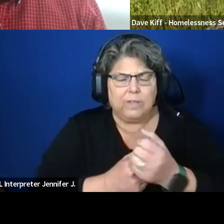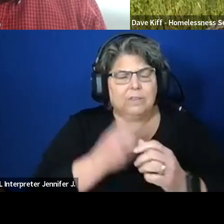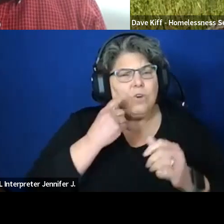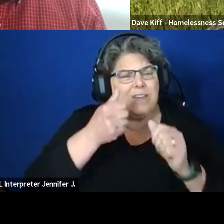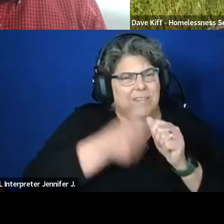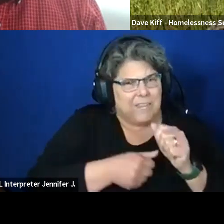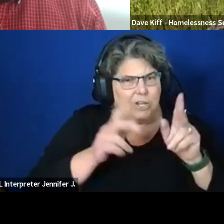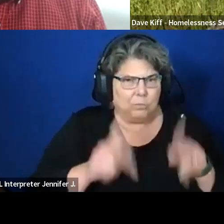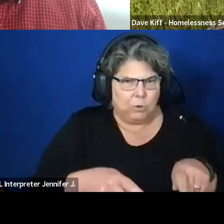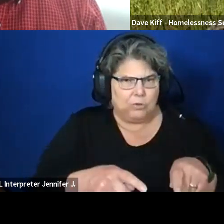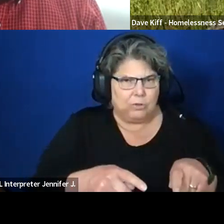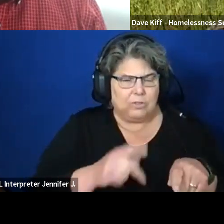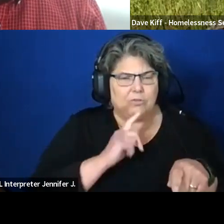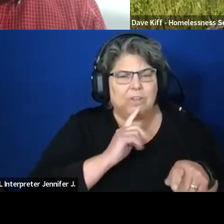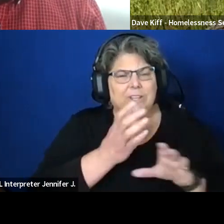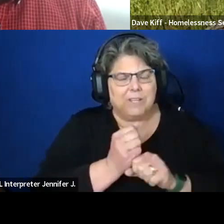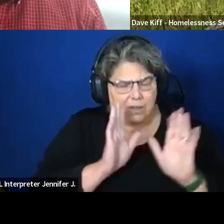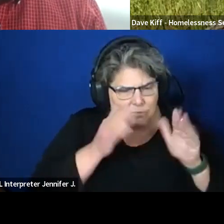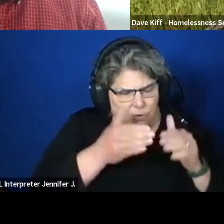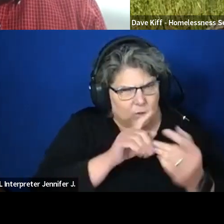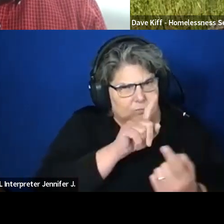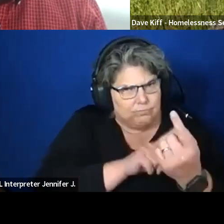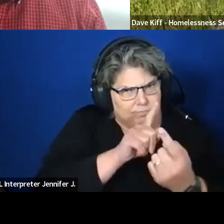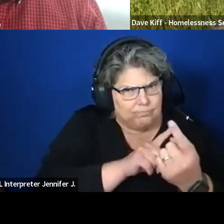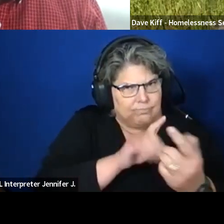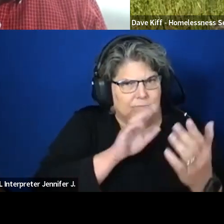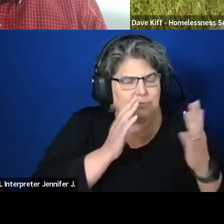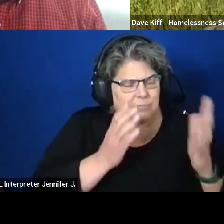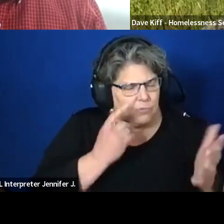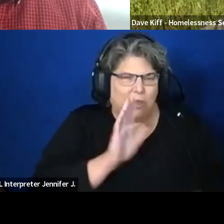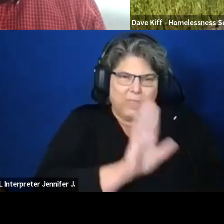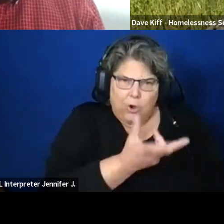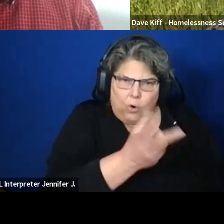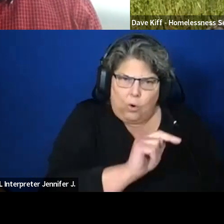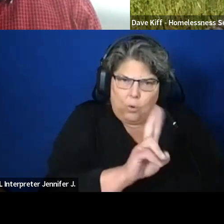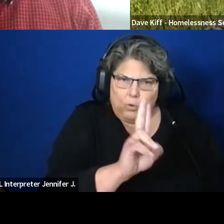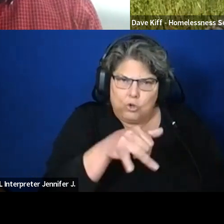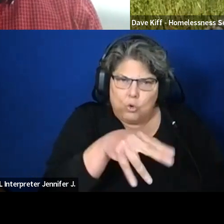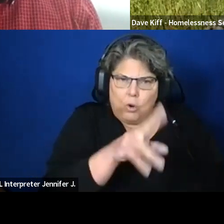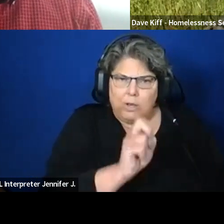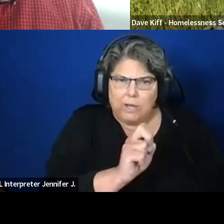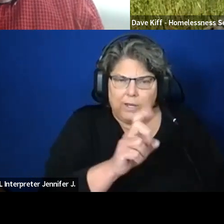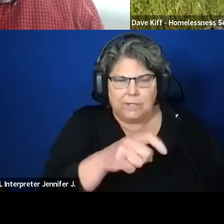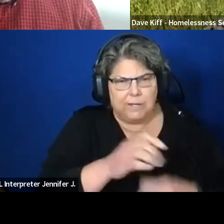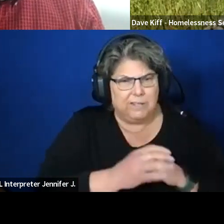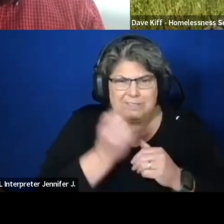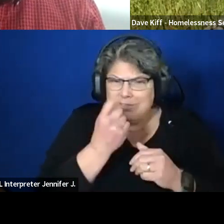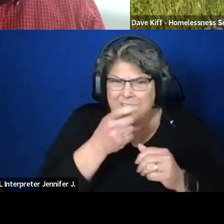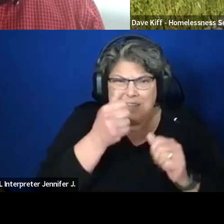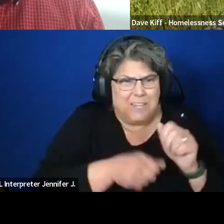person gets focused attention with respect to their unique needs. So everyone is unique. They're going to